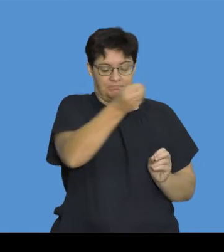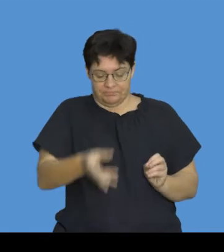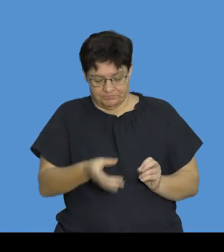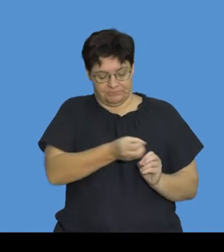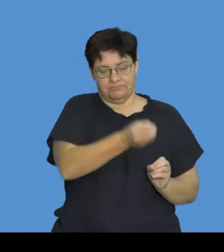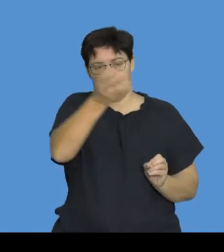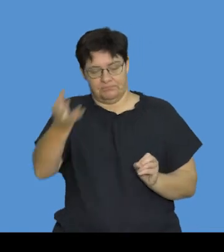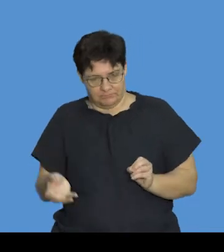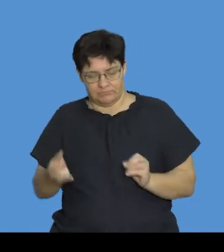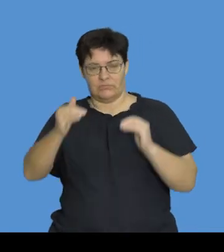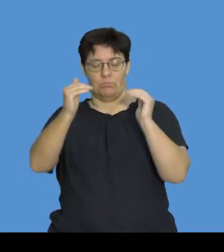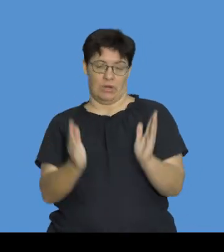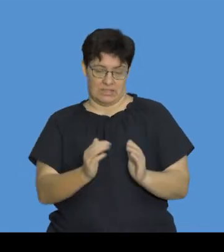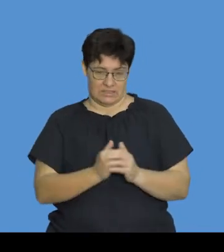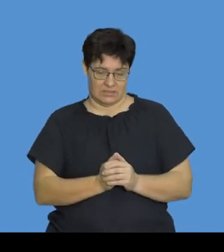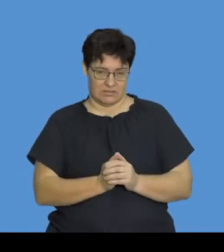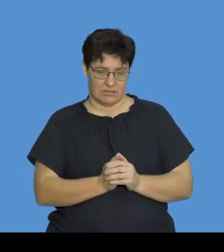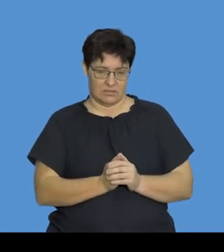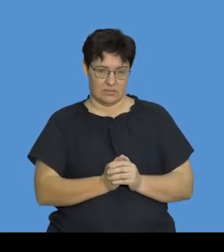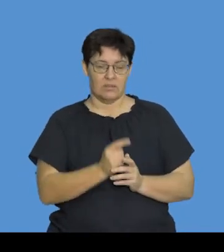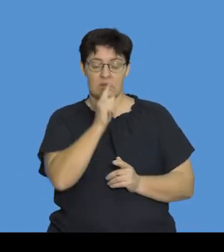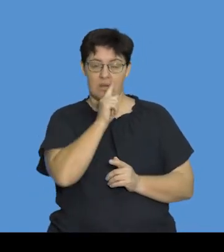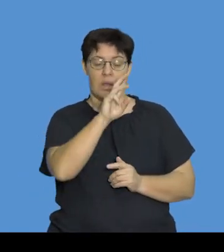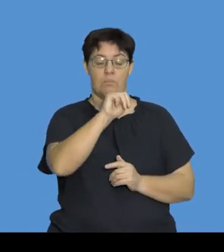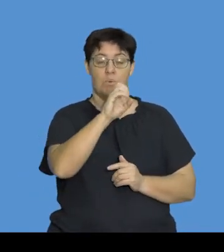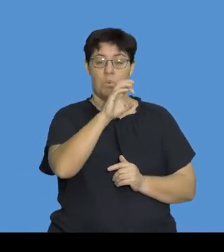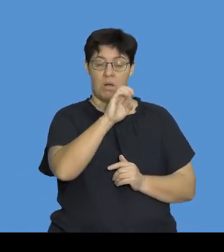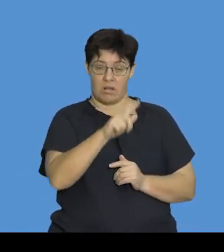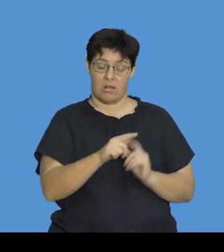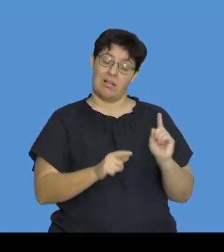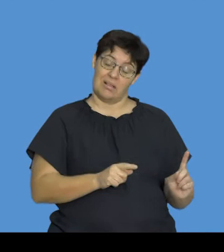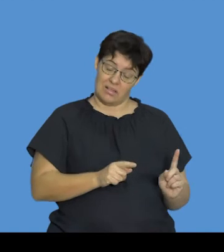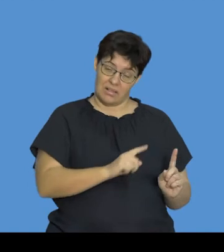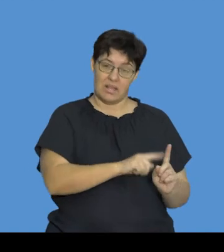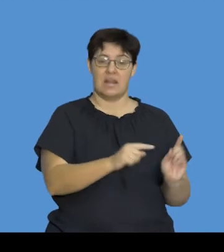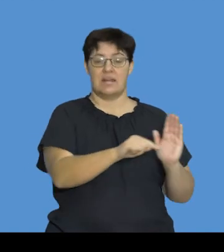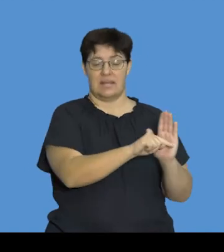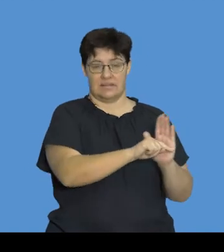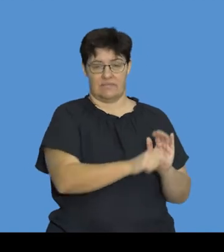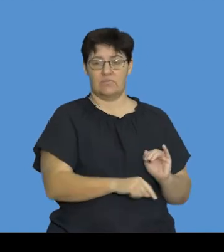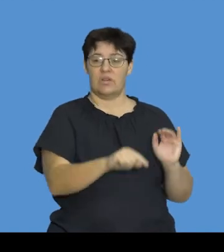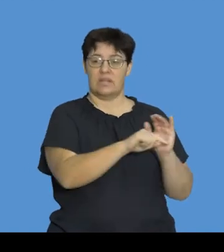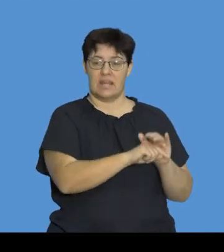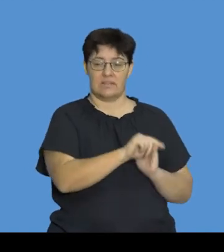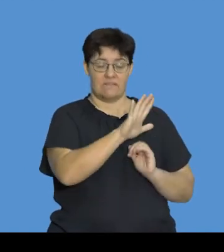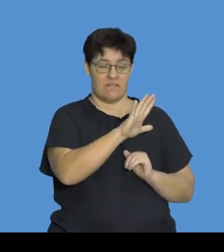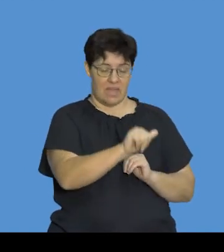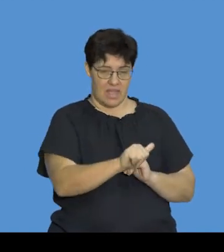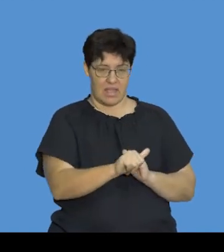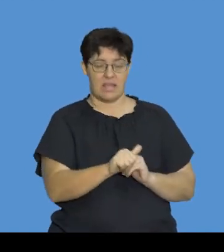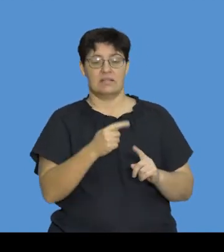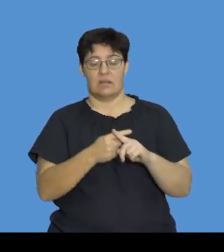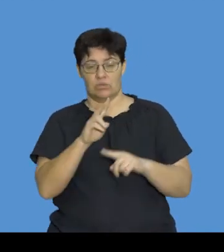that is inside the bracket. Remember, the monomial here is a negative. So negative 5a times 2 will